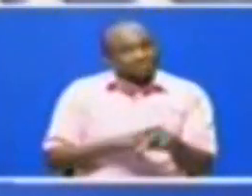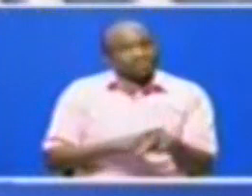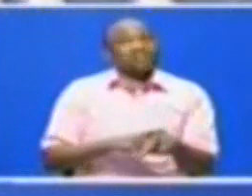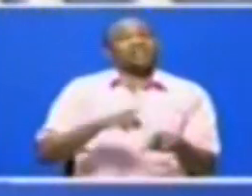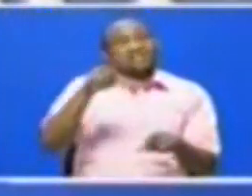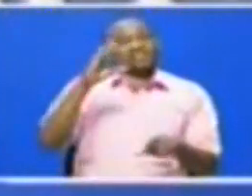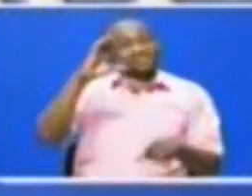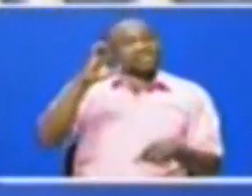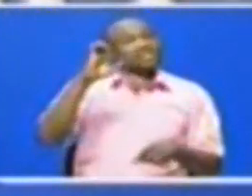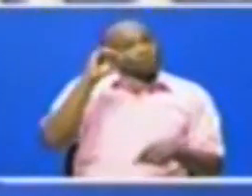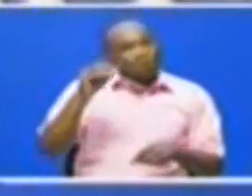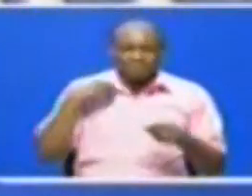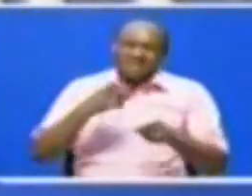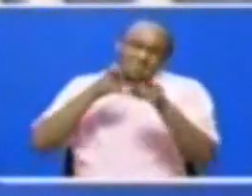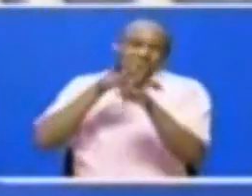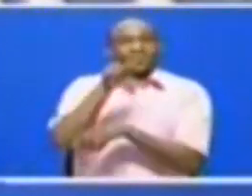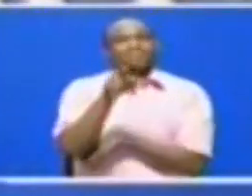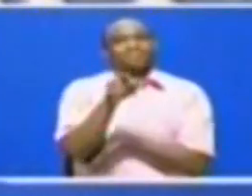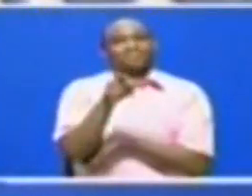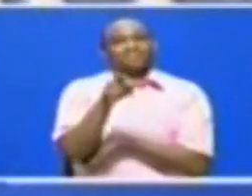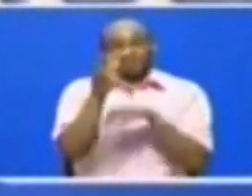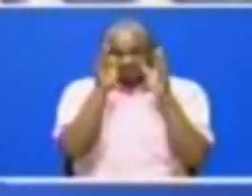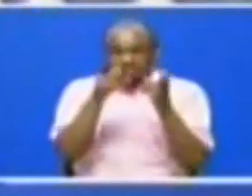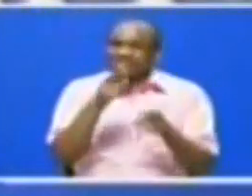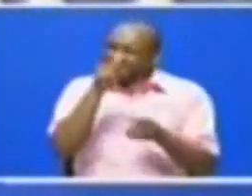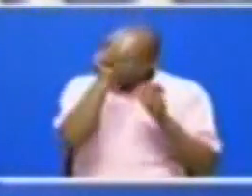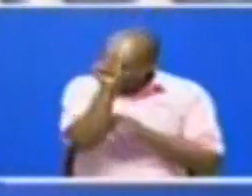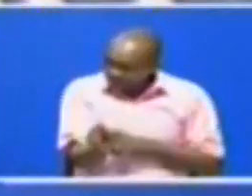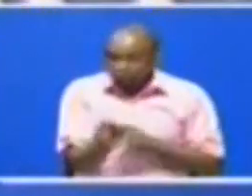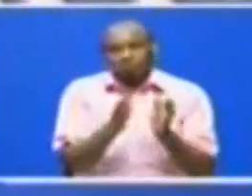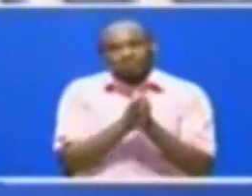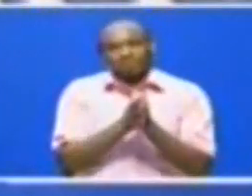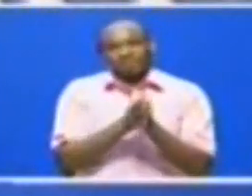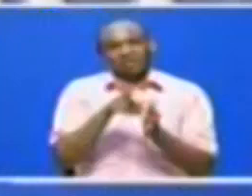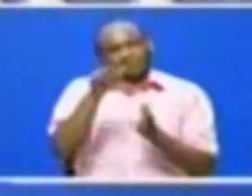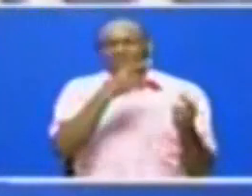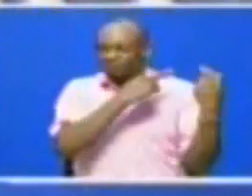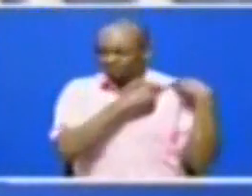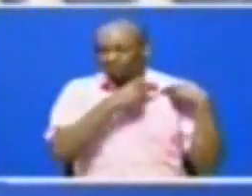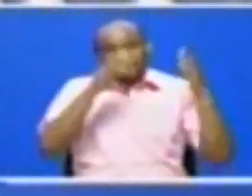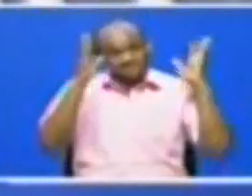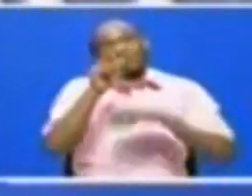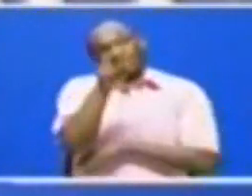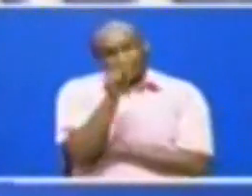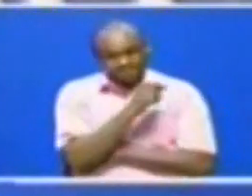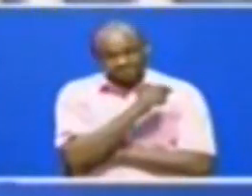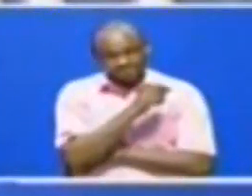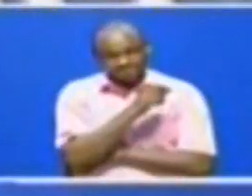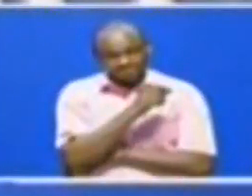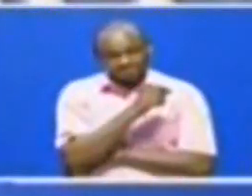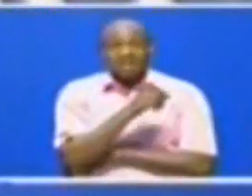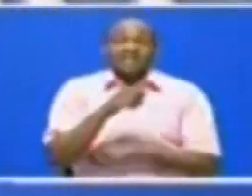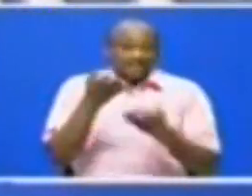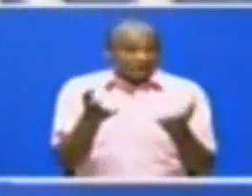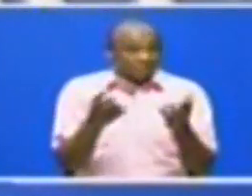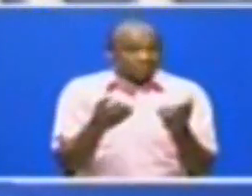Chiloba has been targeted as the person on whose shoulder the highest responsibility for manipulation rests. In